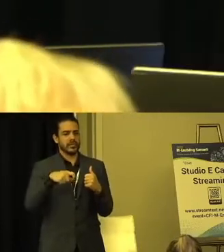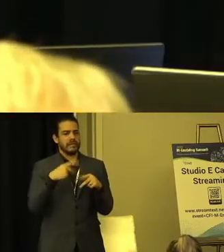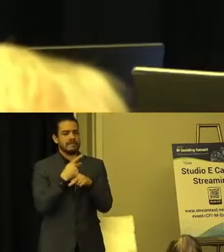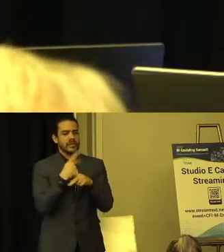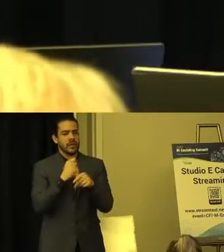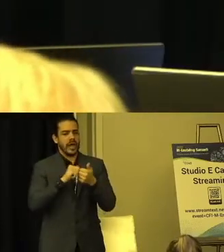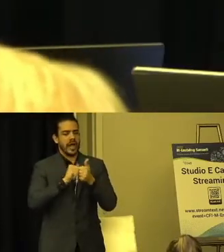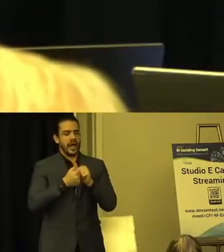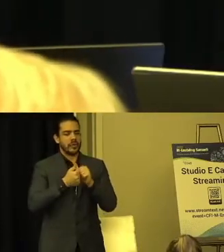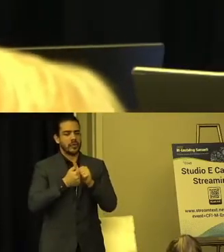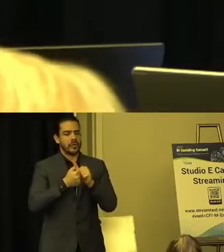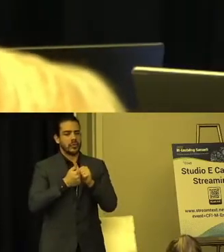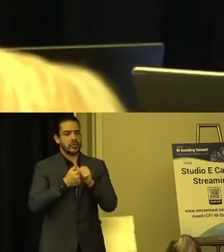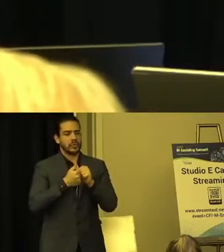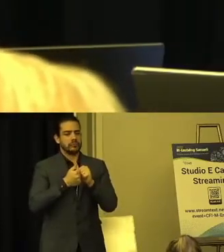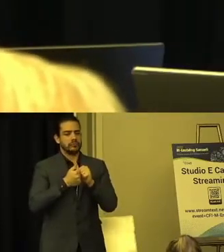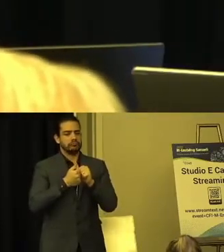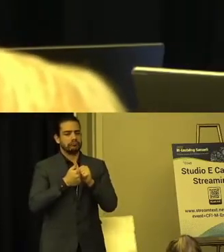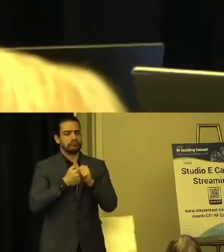and responsibly